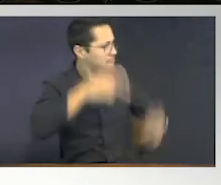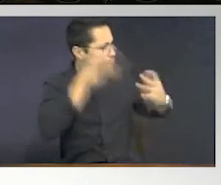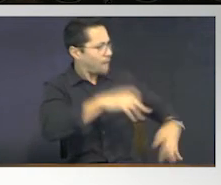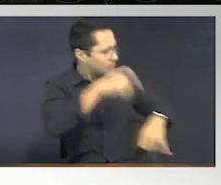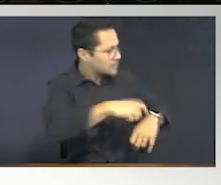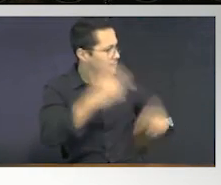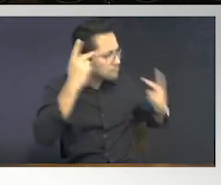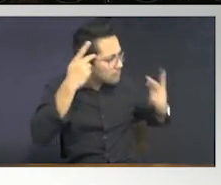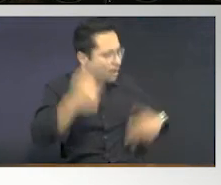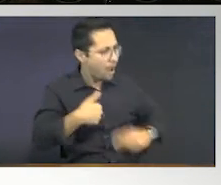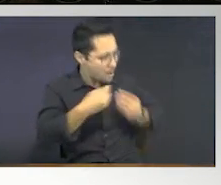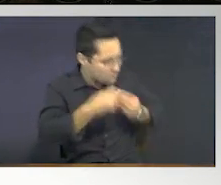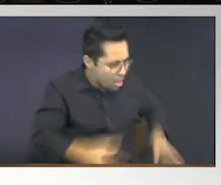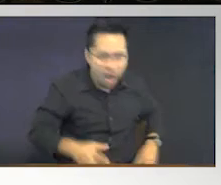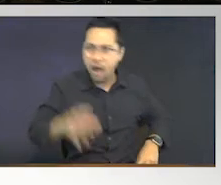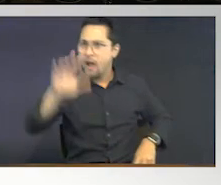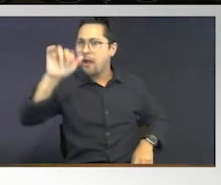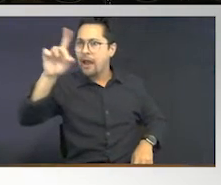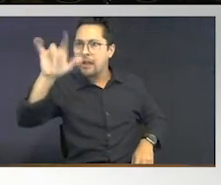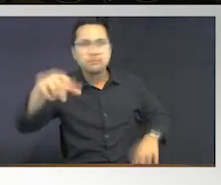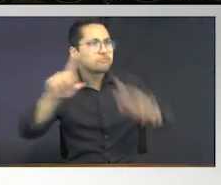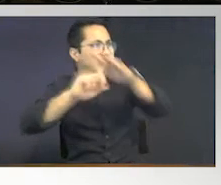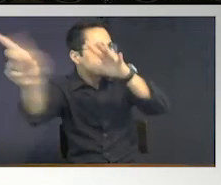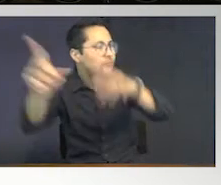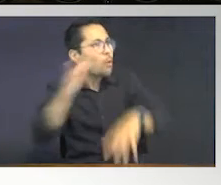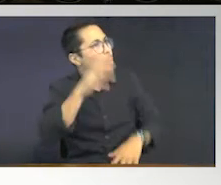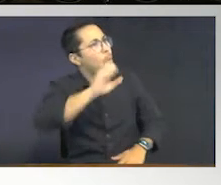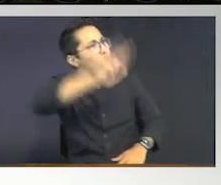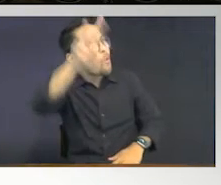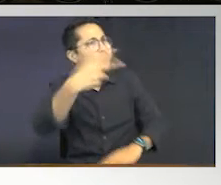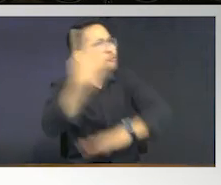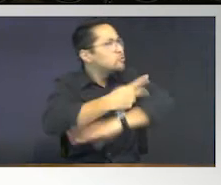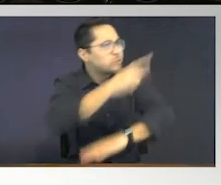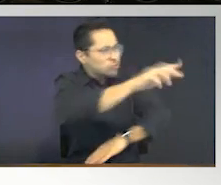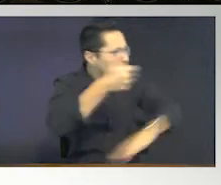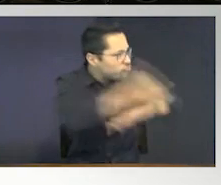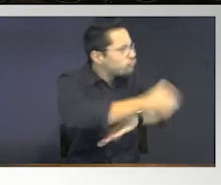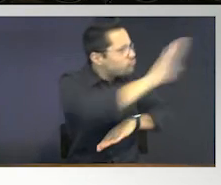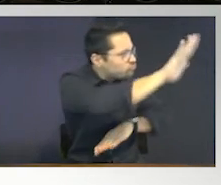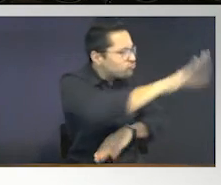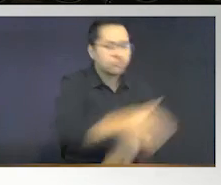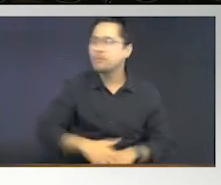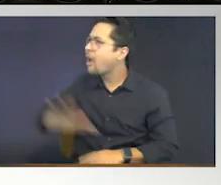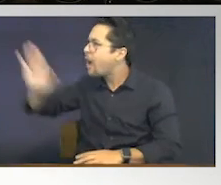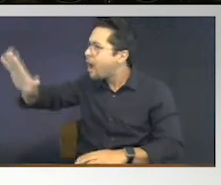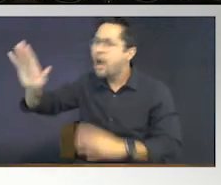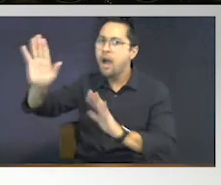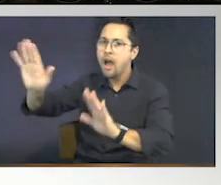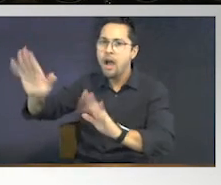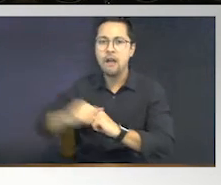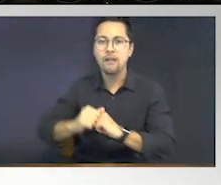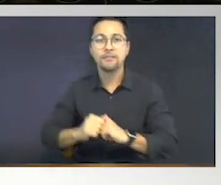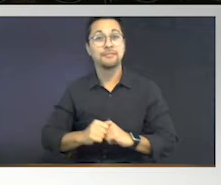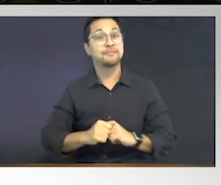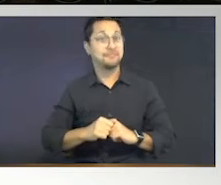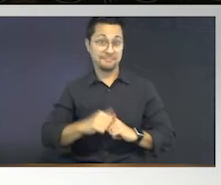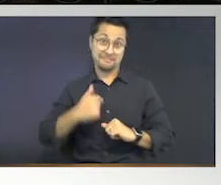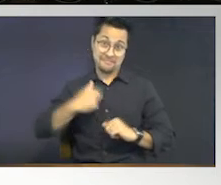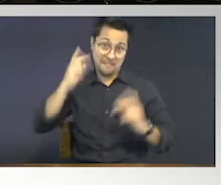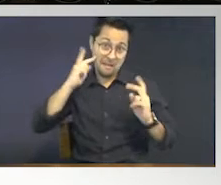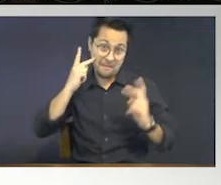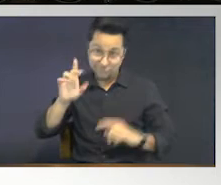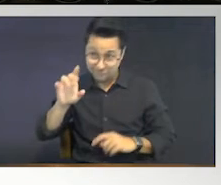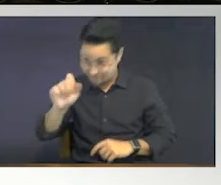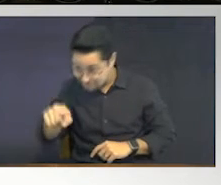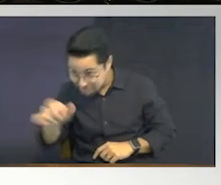I'm lost. Andy is gone. They're going to move from their house in 2 days, and it's all your fault. Mike! I panicked. Did you panic?